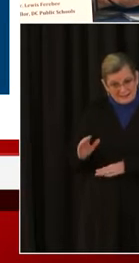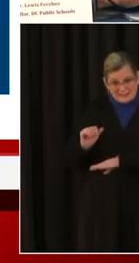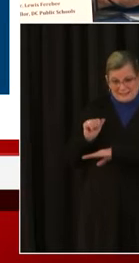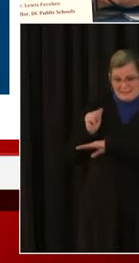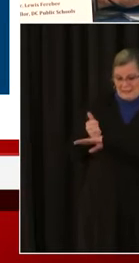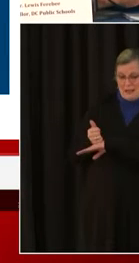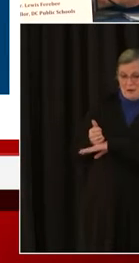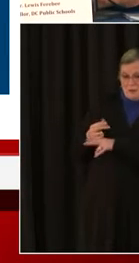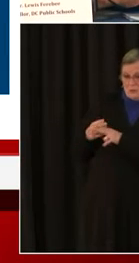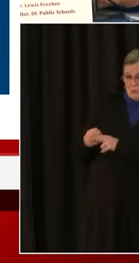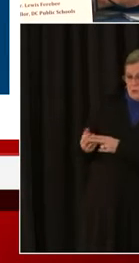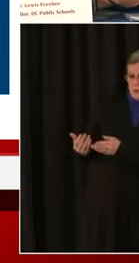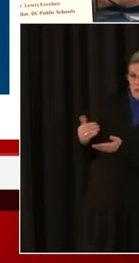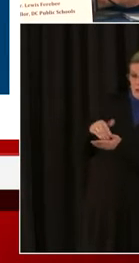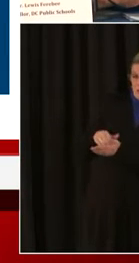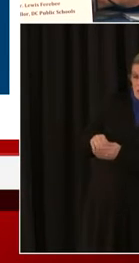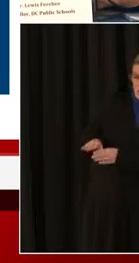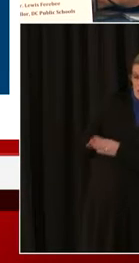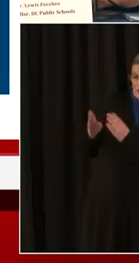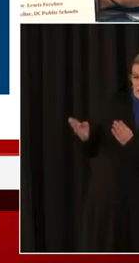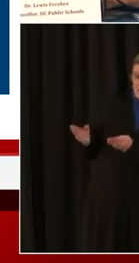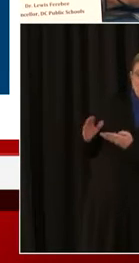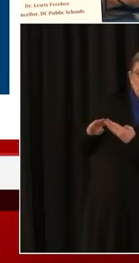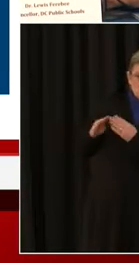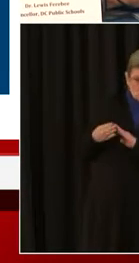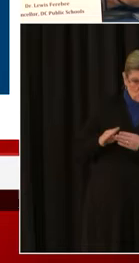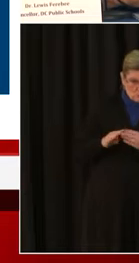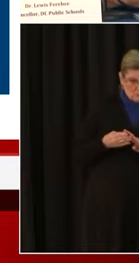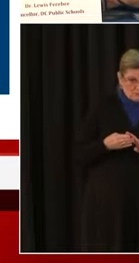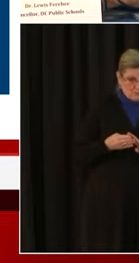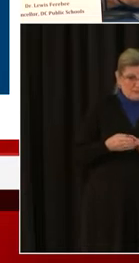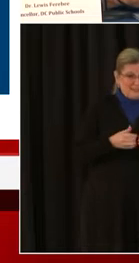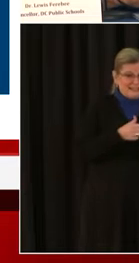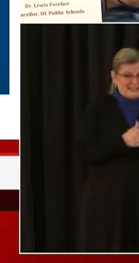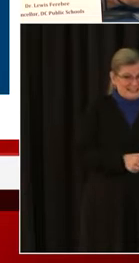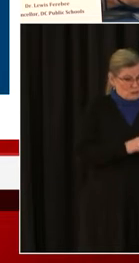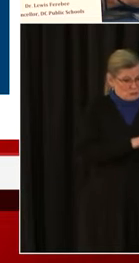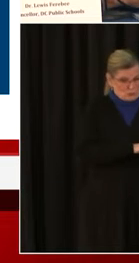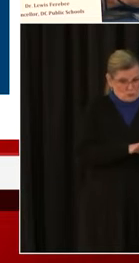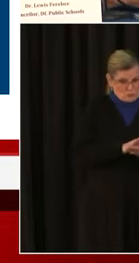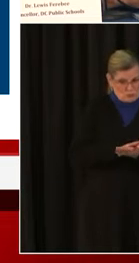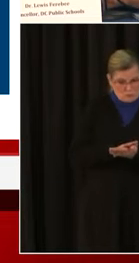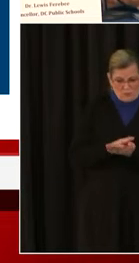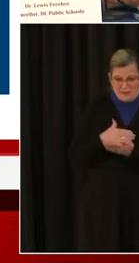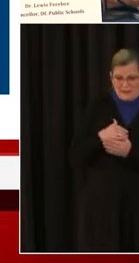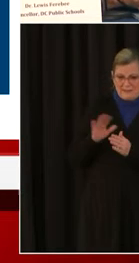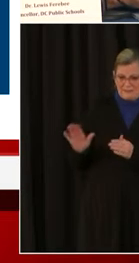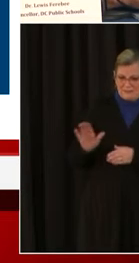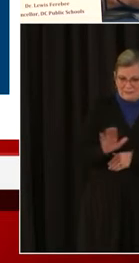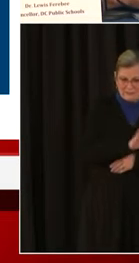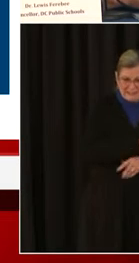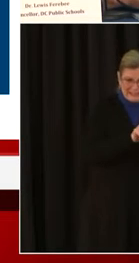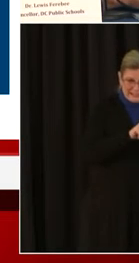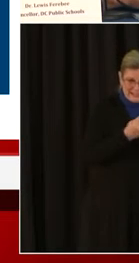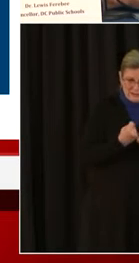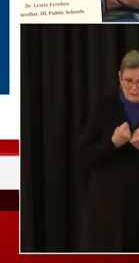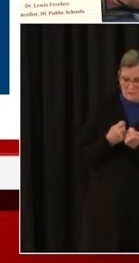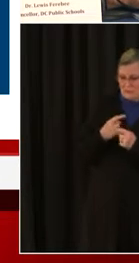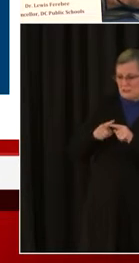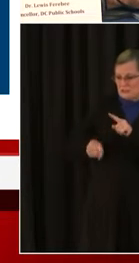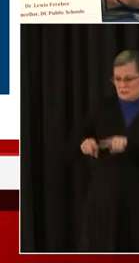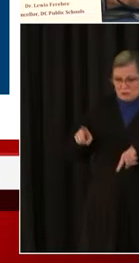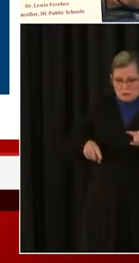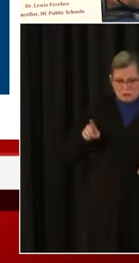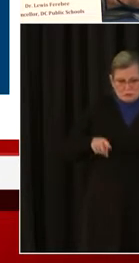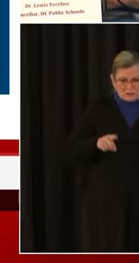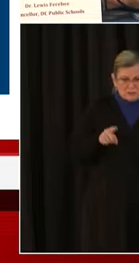community cores at each of our schools, and each of the teams have been designed to be diverse and reflective of the school